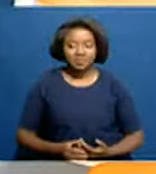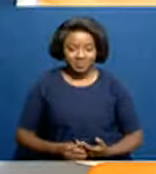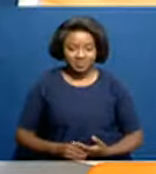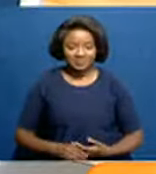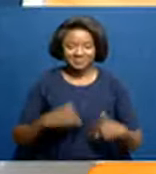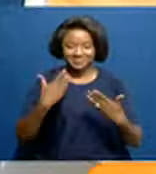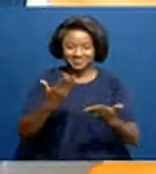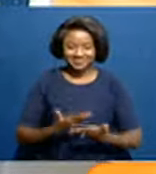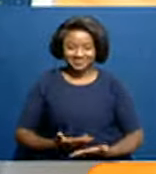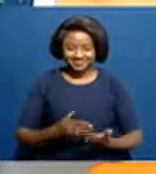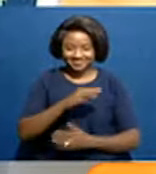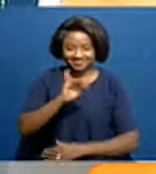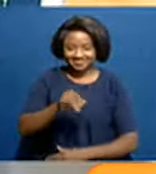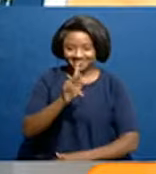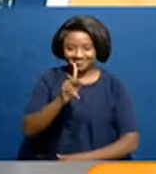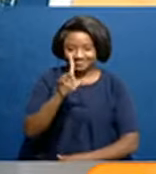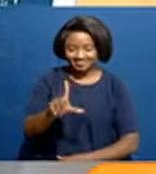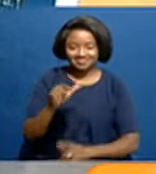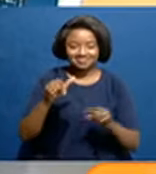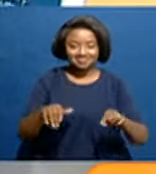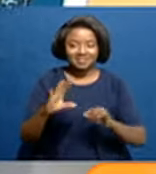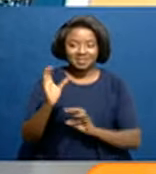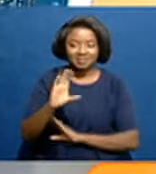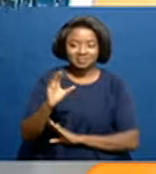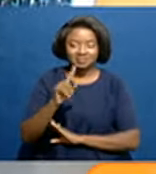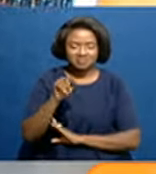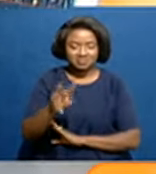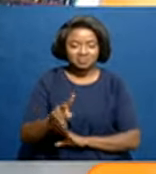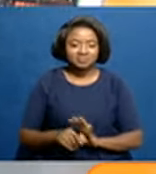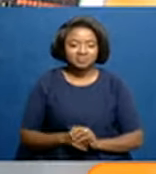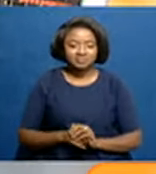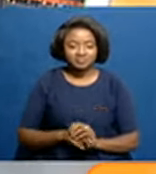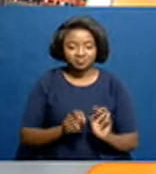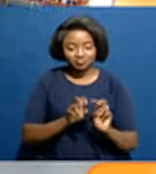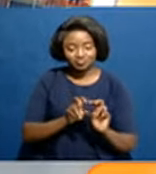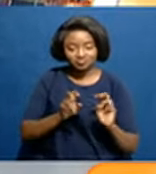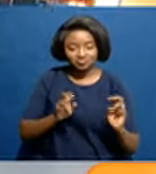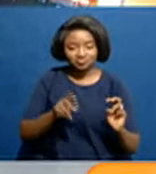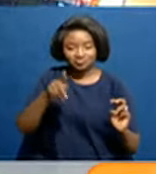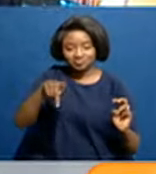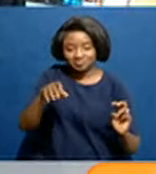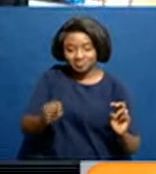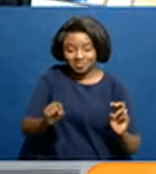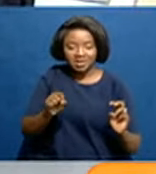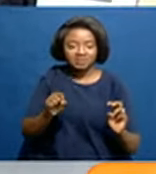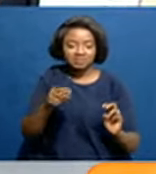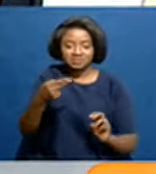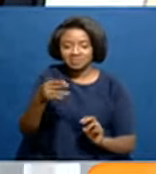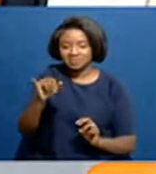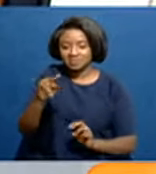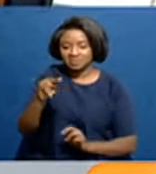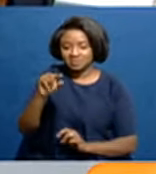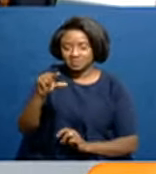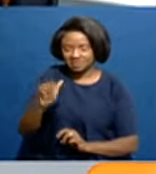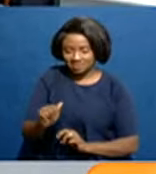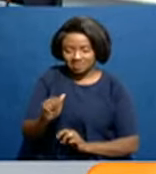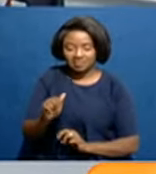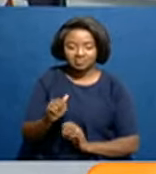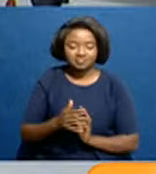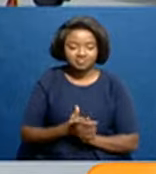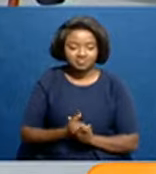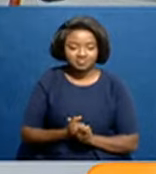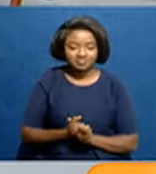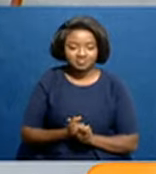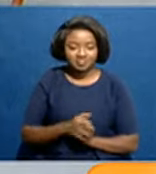And welcome back to Jeff Kwinange Live here at Citizen Television. On the bench today, Principal Secretary for Housing and Urban Development